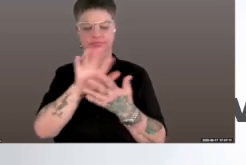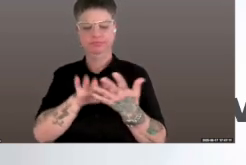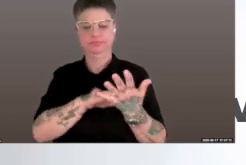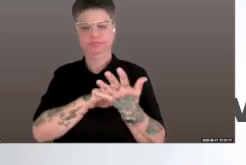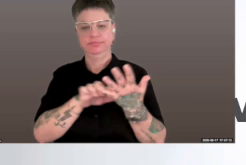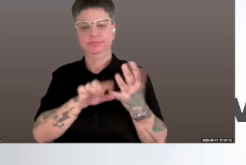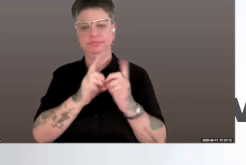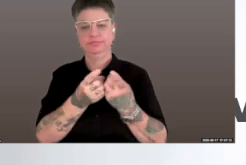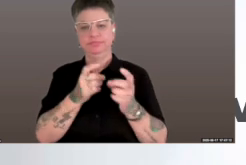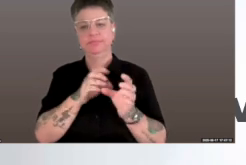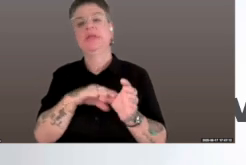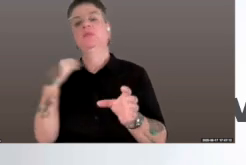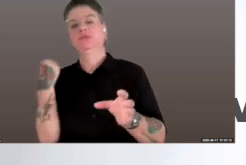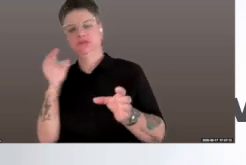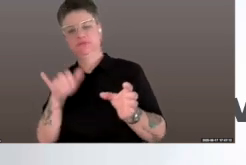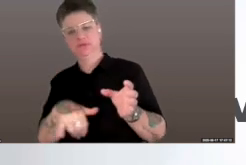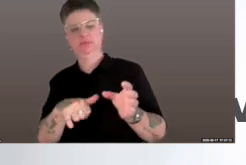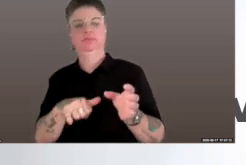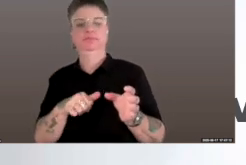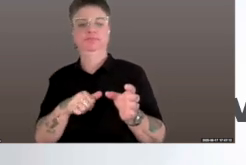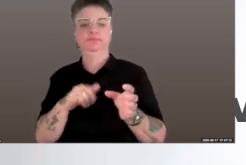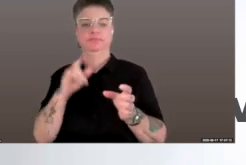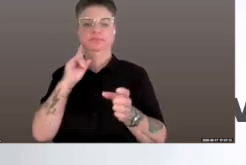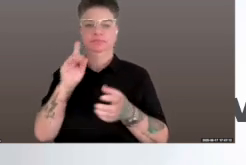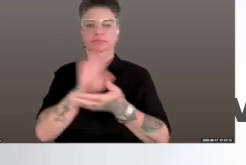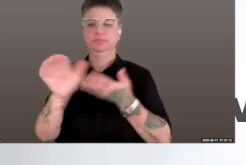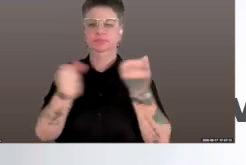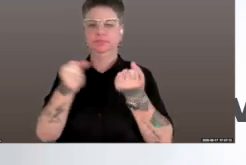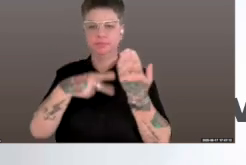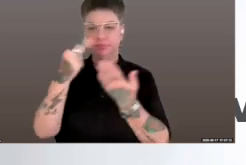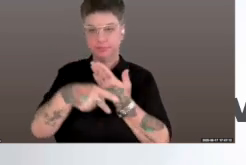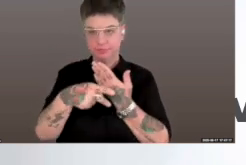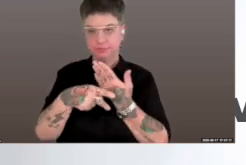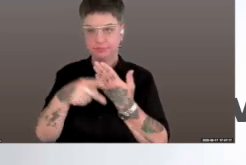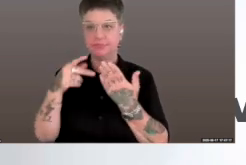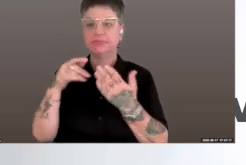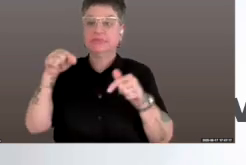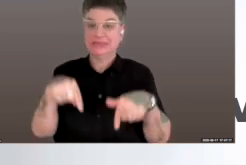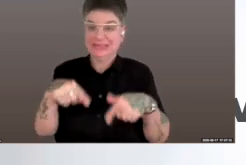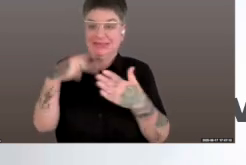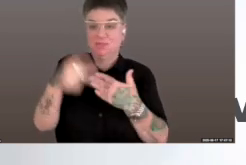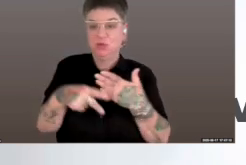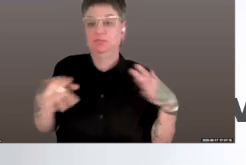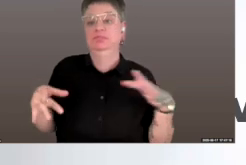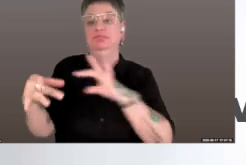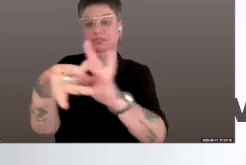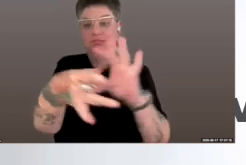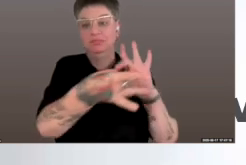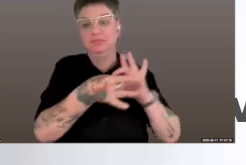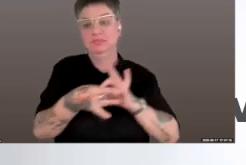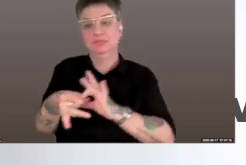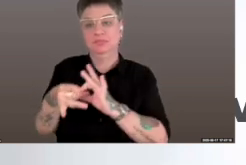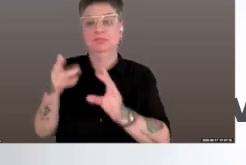So with that, I'll provide a status update for the Driving Clean Assistance Program, which is administered by the Community Housing Development